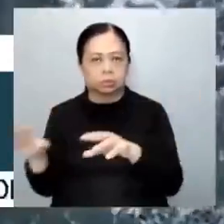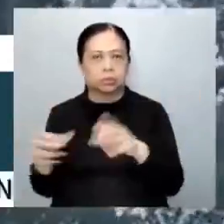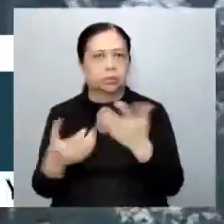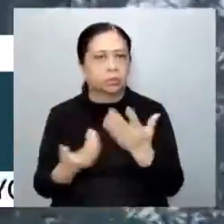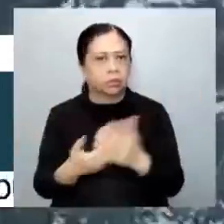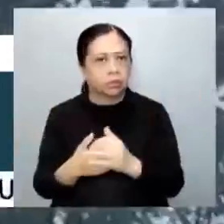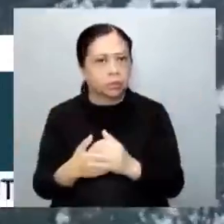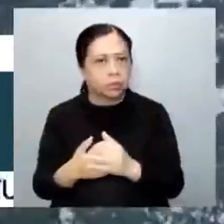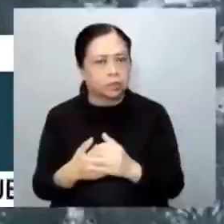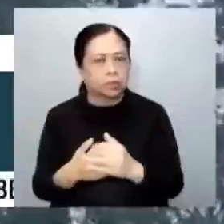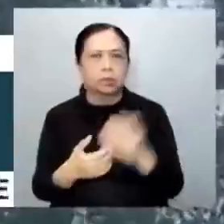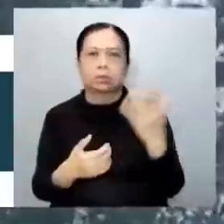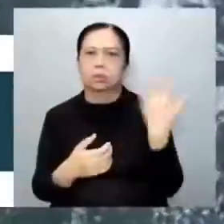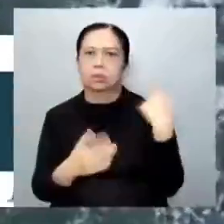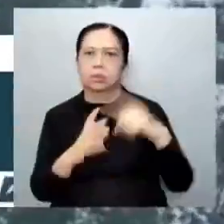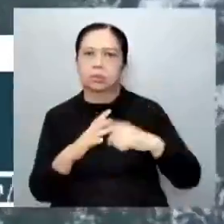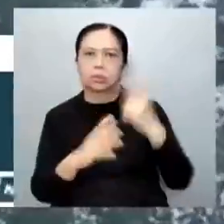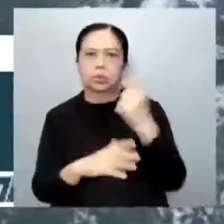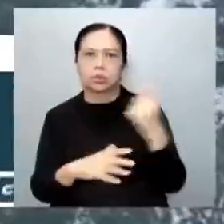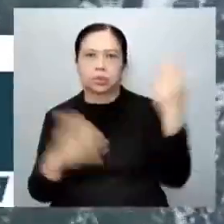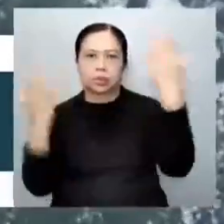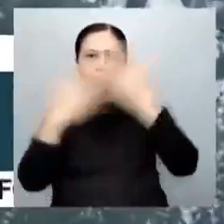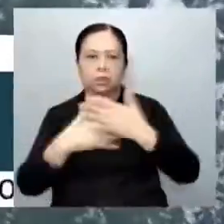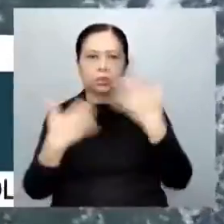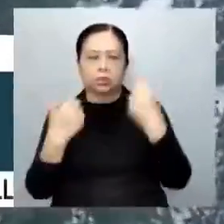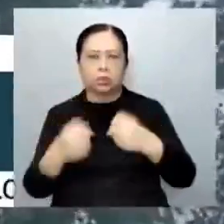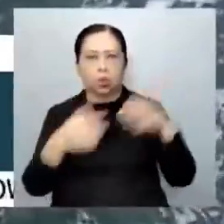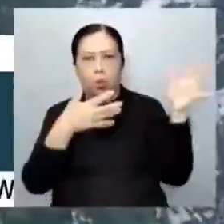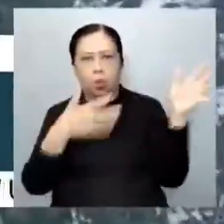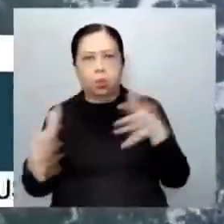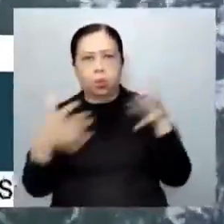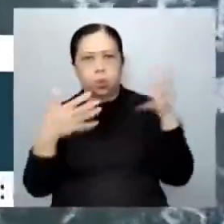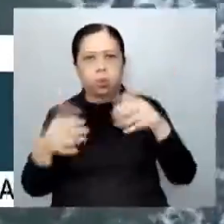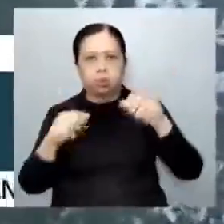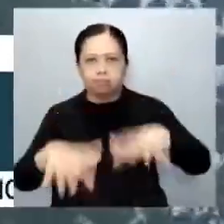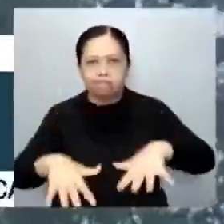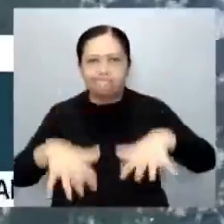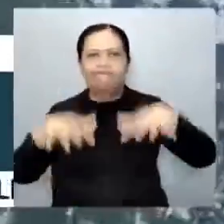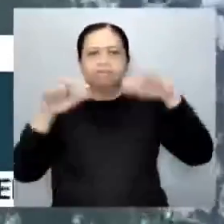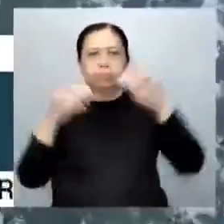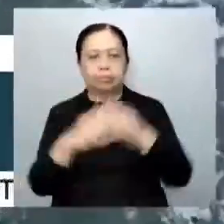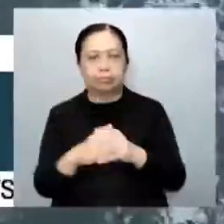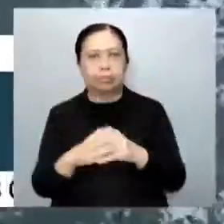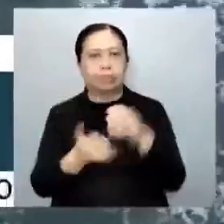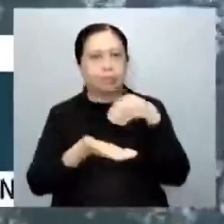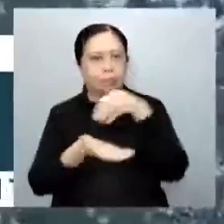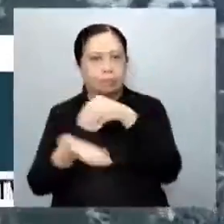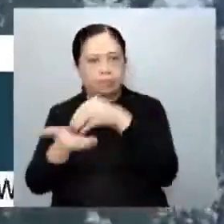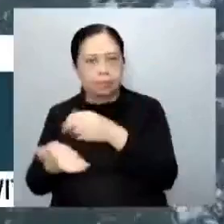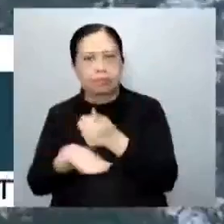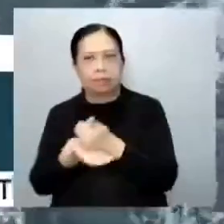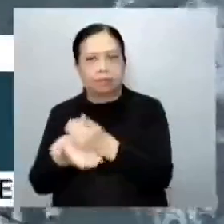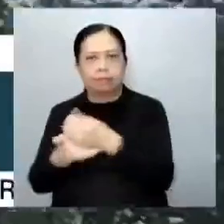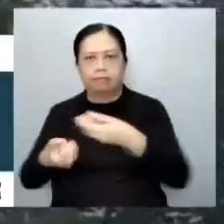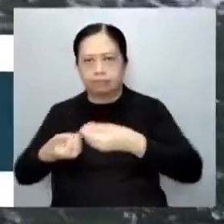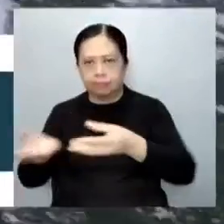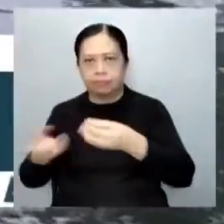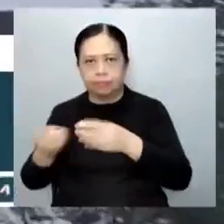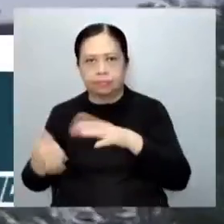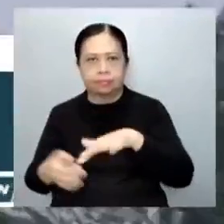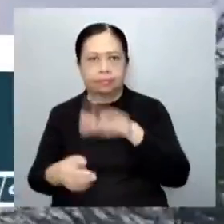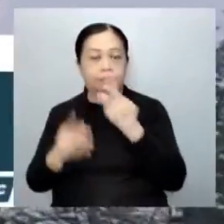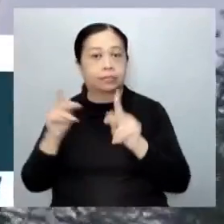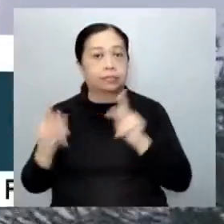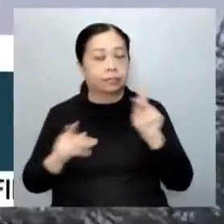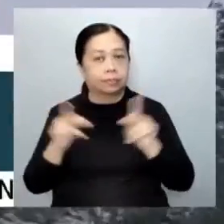Tuesday night due to flooding and strong winds brought by Super Typhoon Egay. Relief operations and food packs were given to the